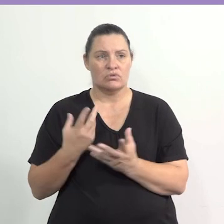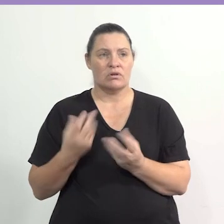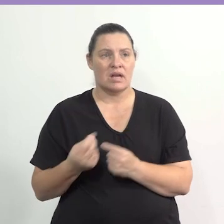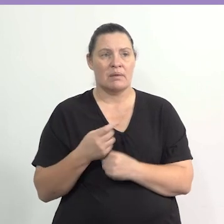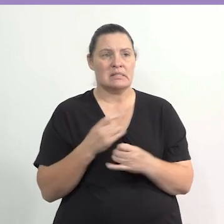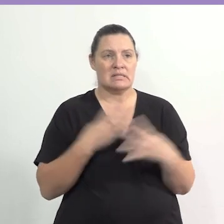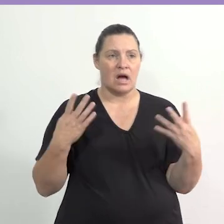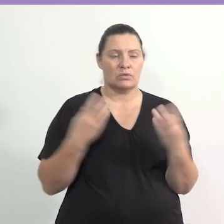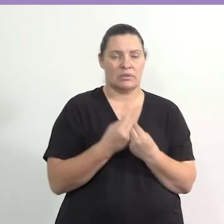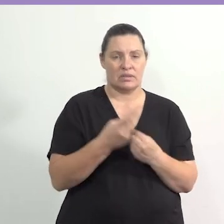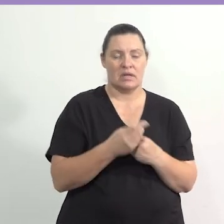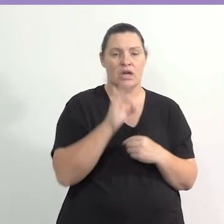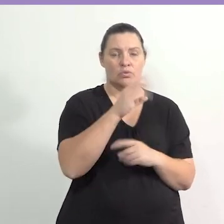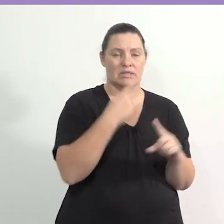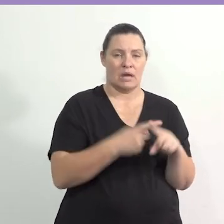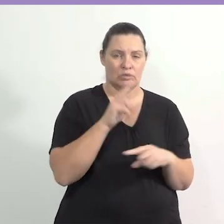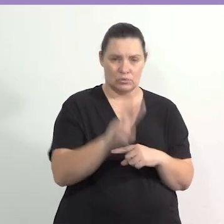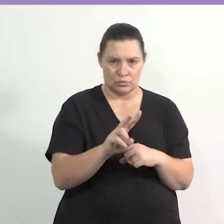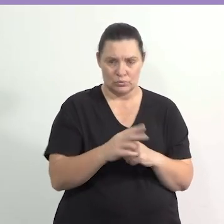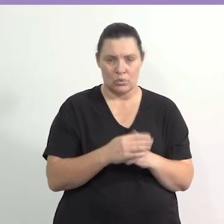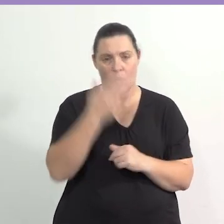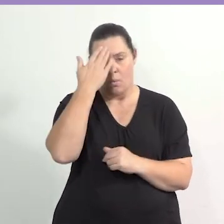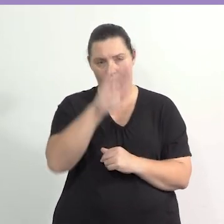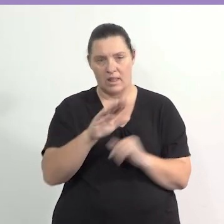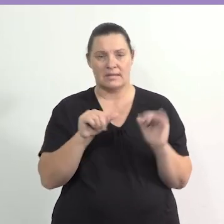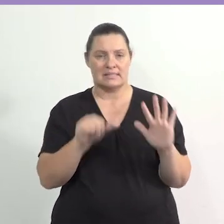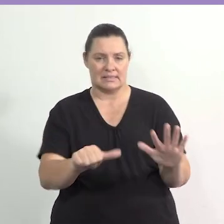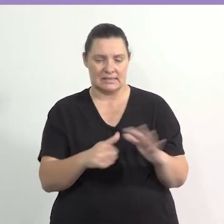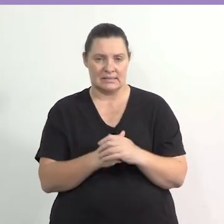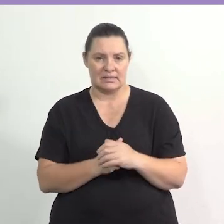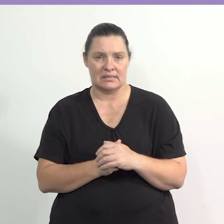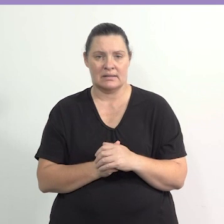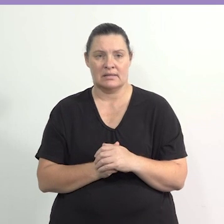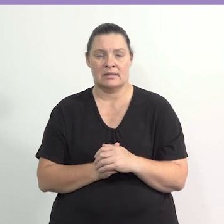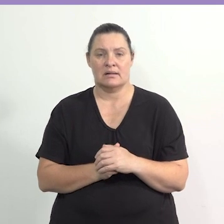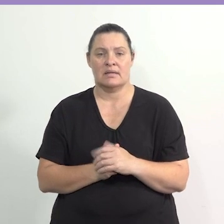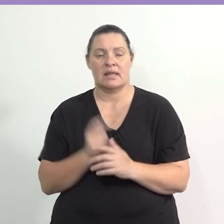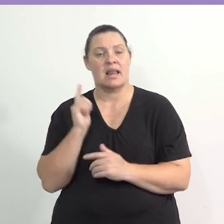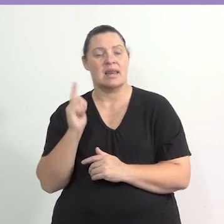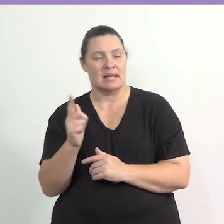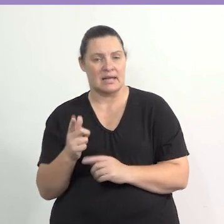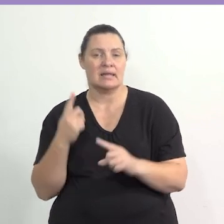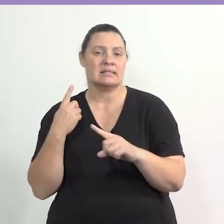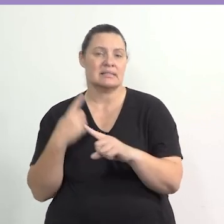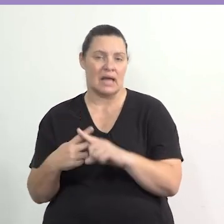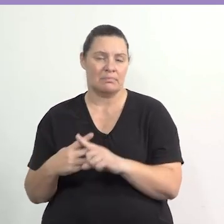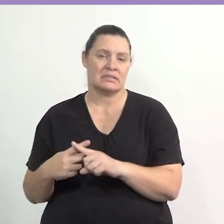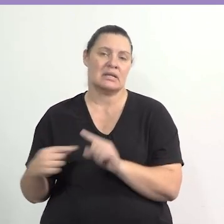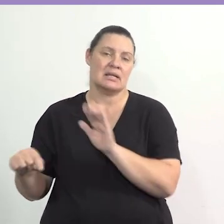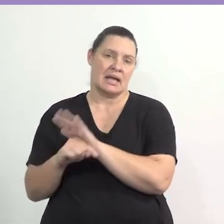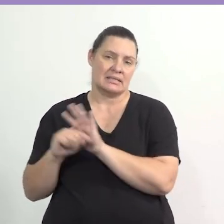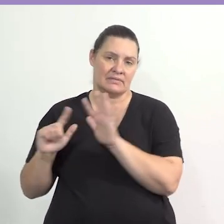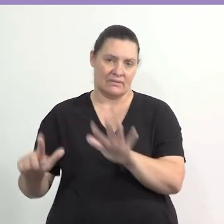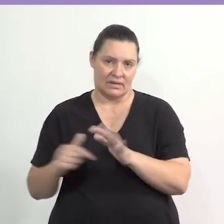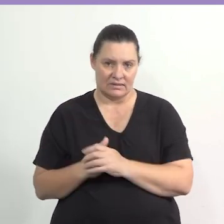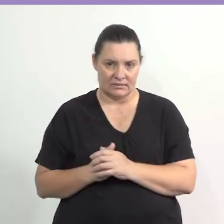that we can start off by saying 3 times 2, which we know is 6. And we can later on multiply that